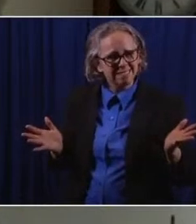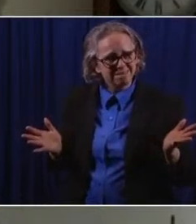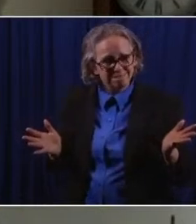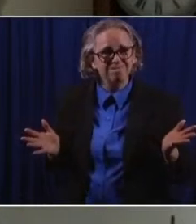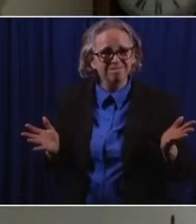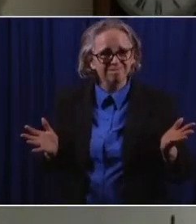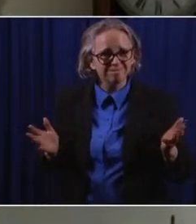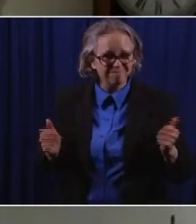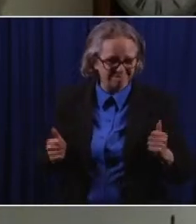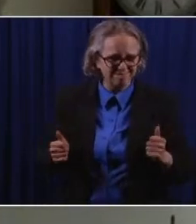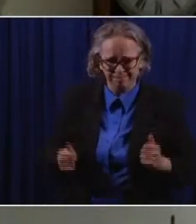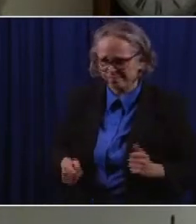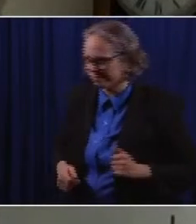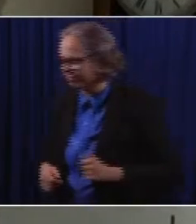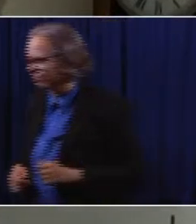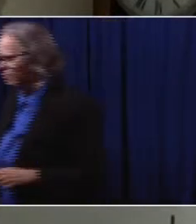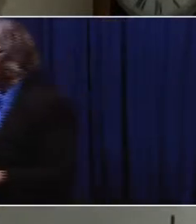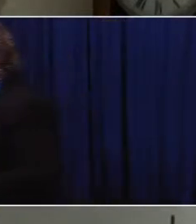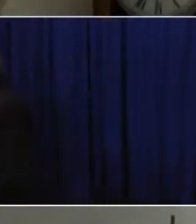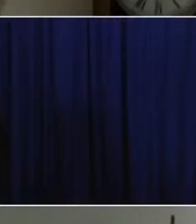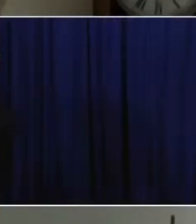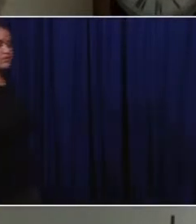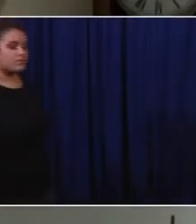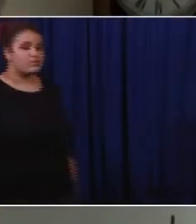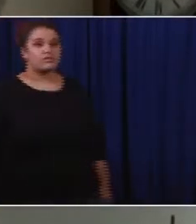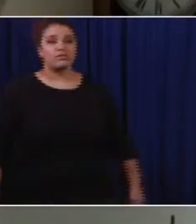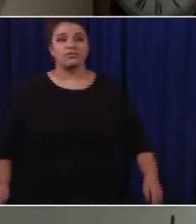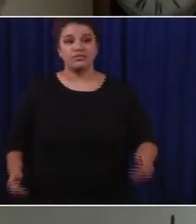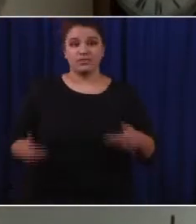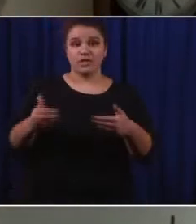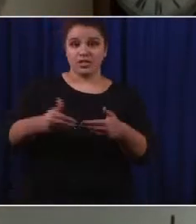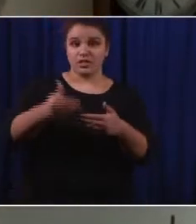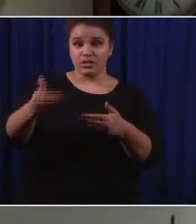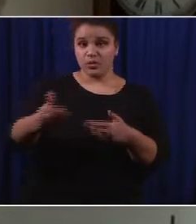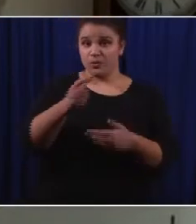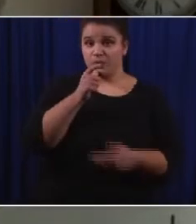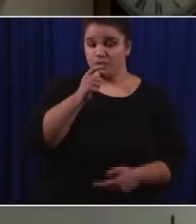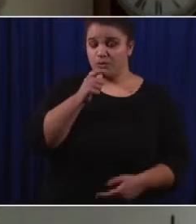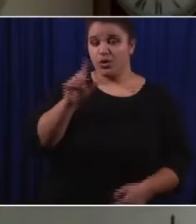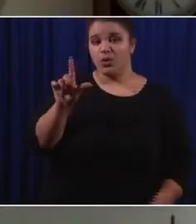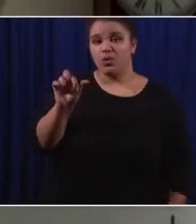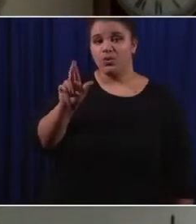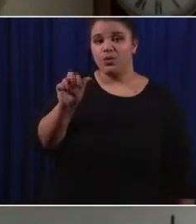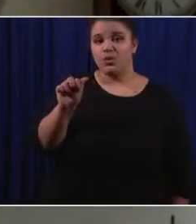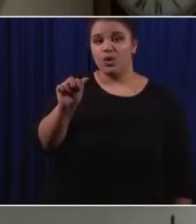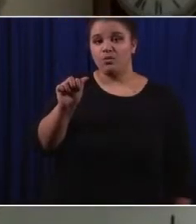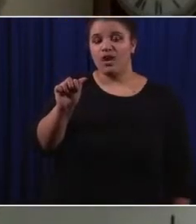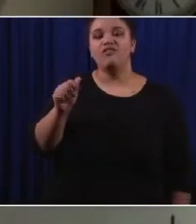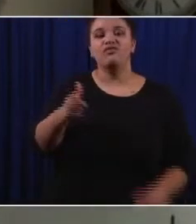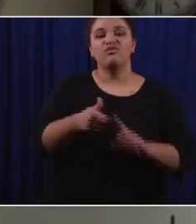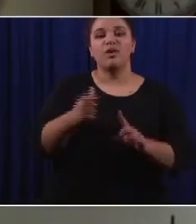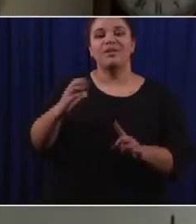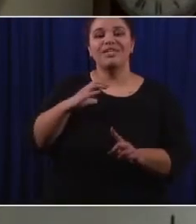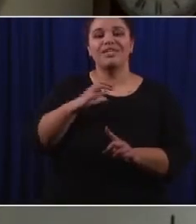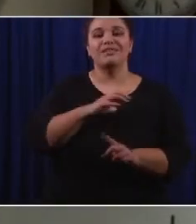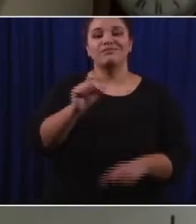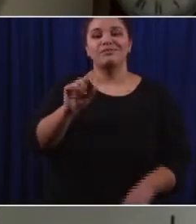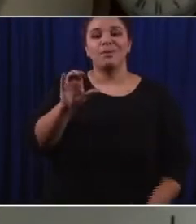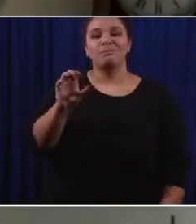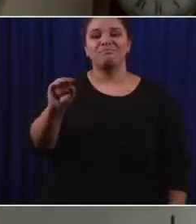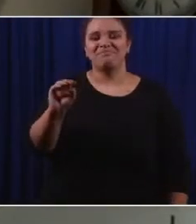Next question is from Laura Hancock at cleveland.com. Hi, Laura.